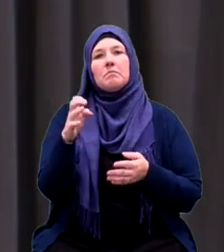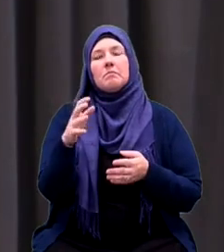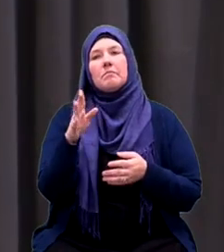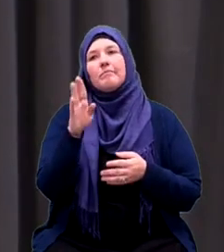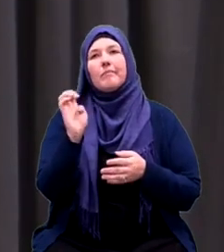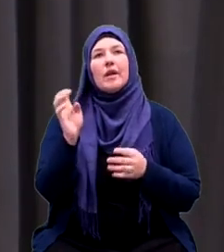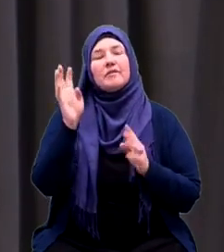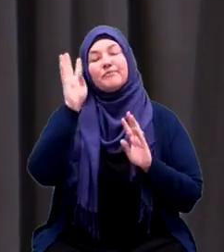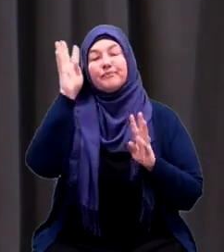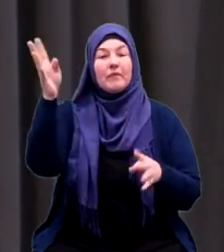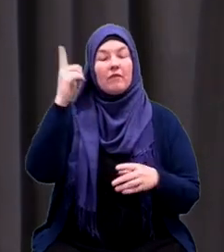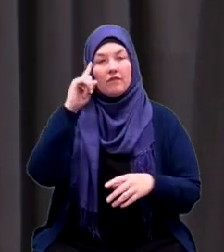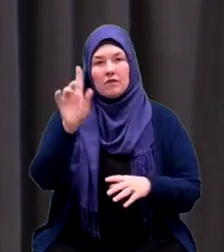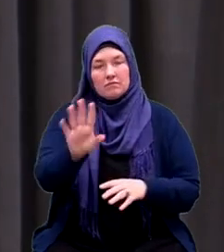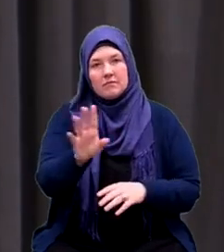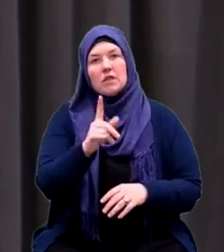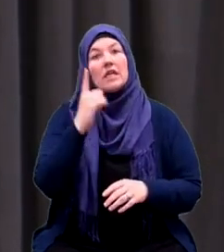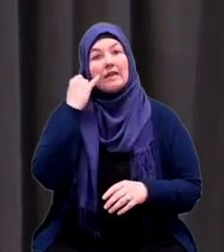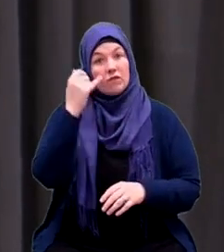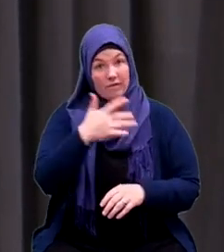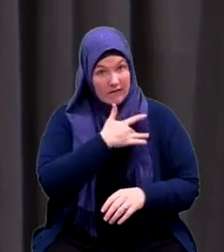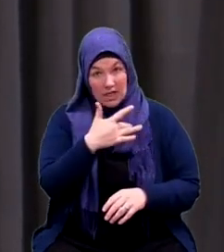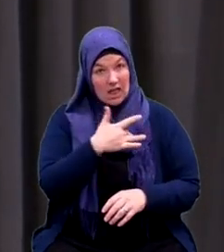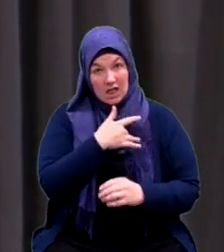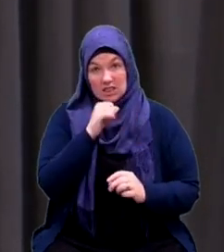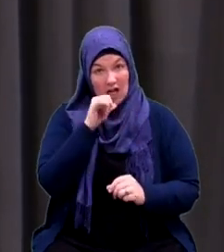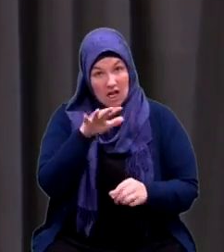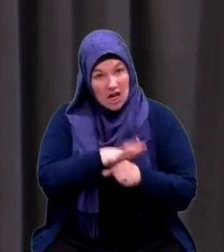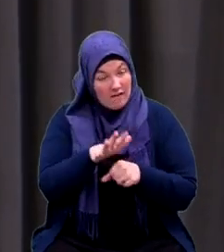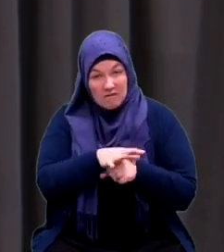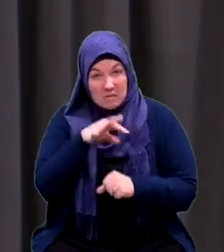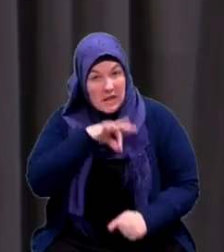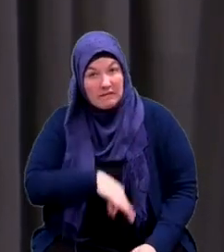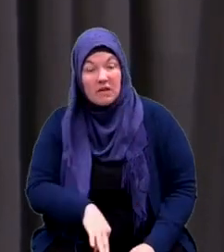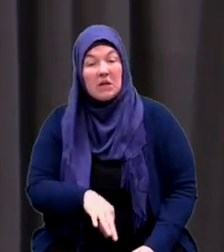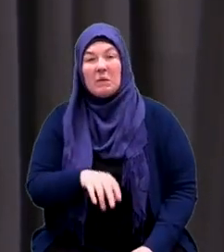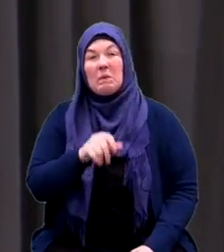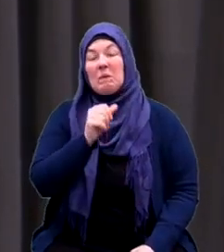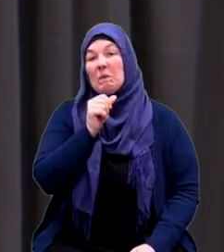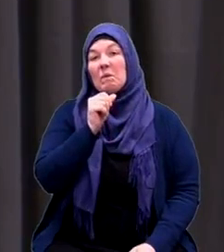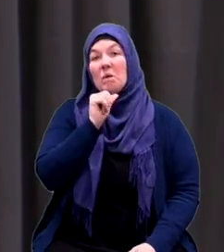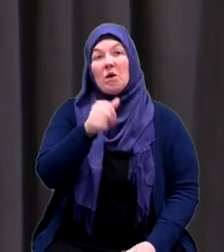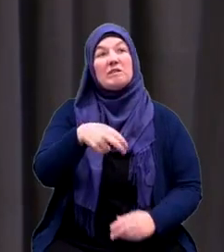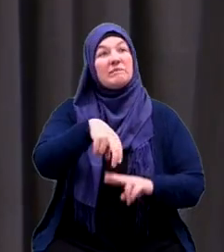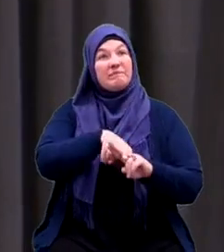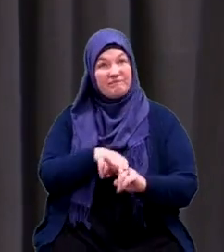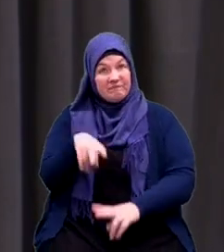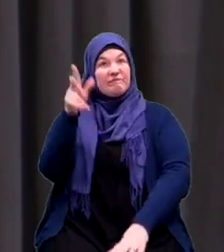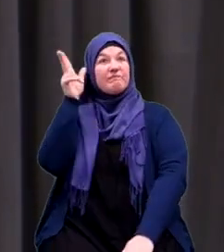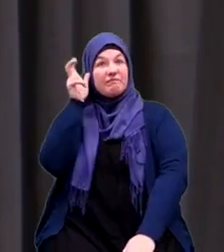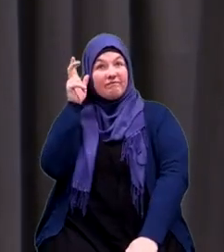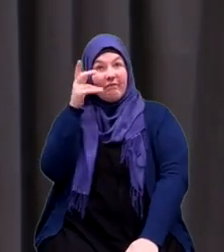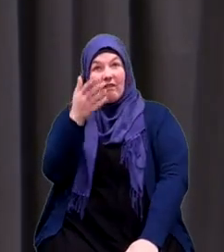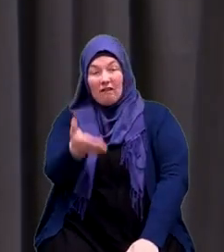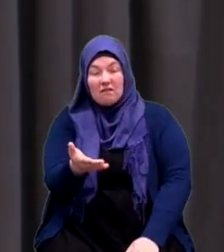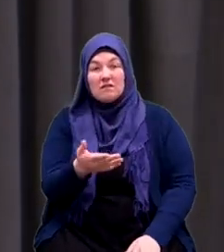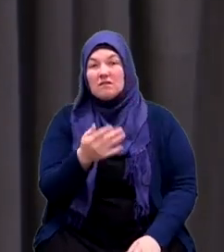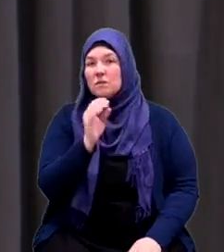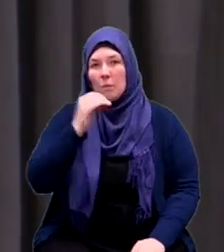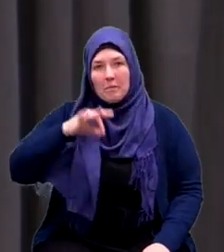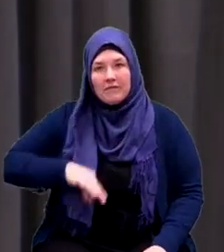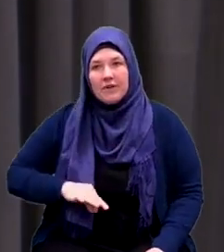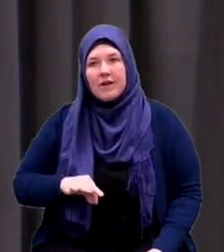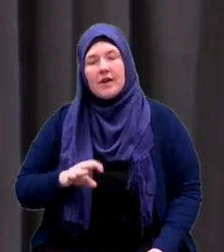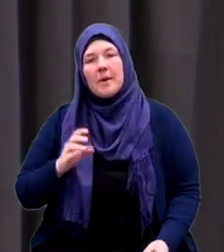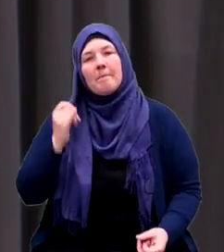illustrate for you, if you feel you're not getting enough or you're not getting much while you have attended,